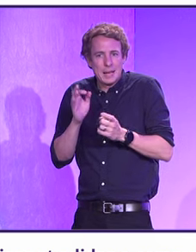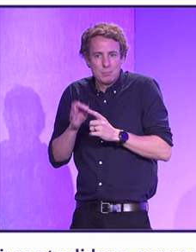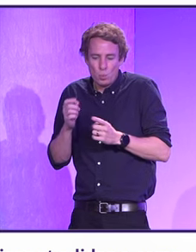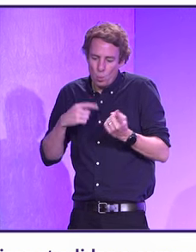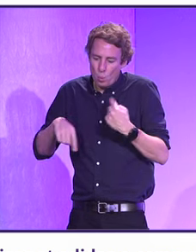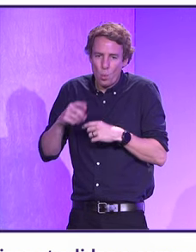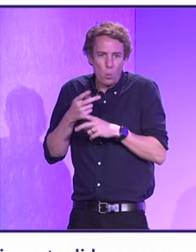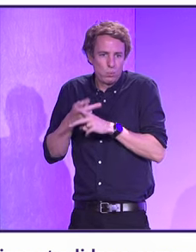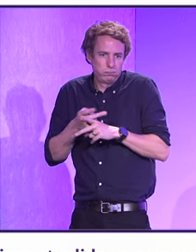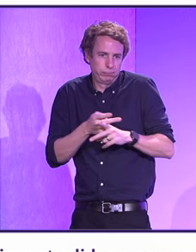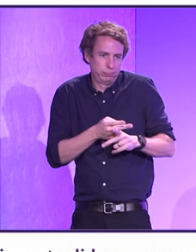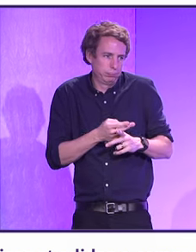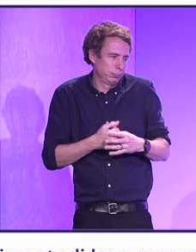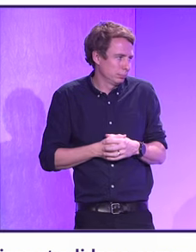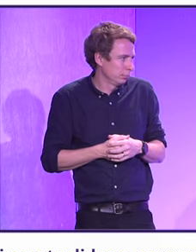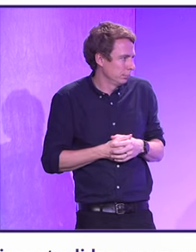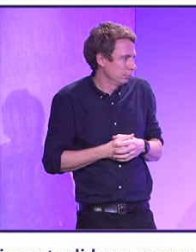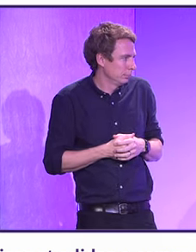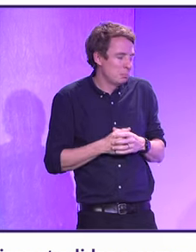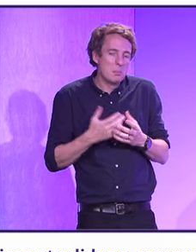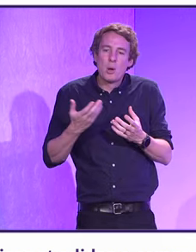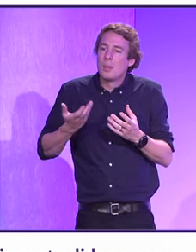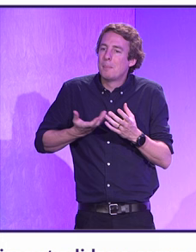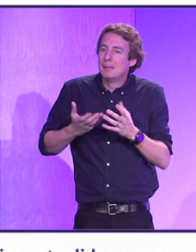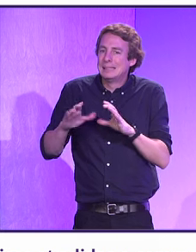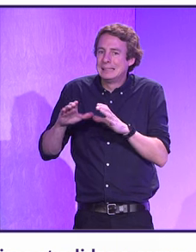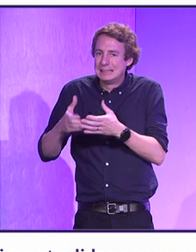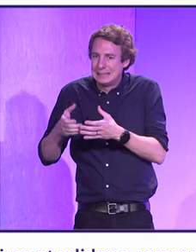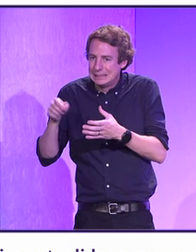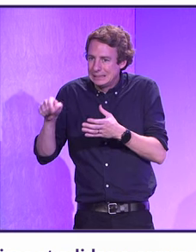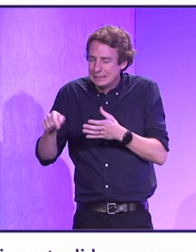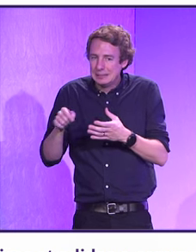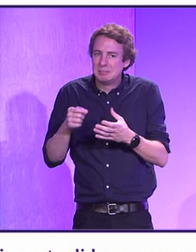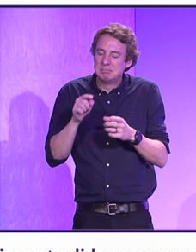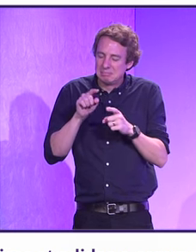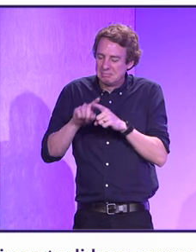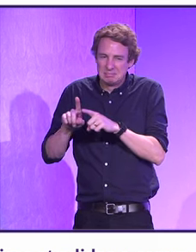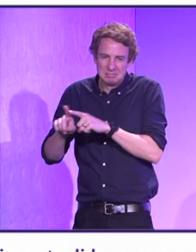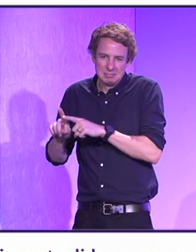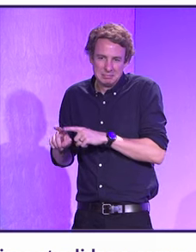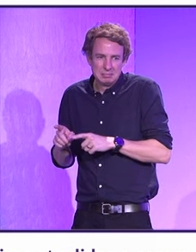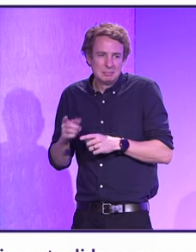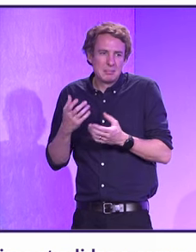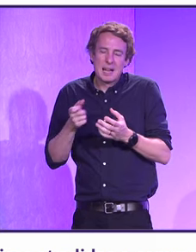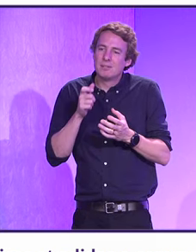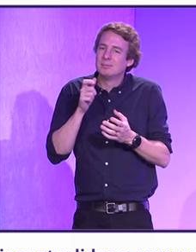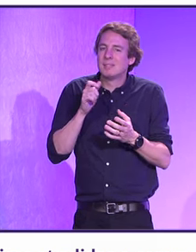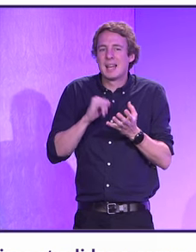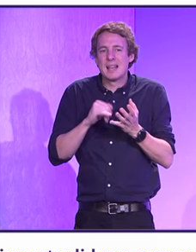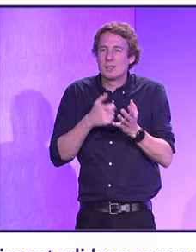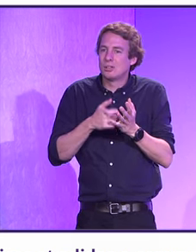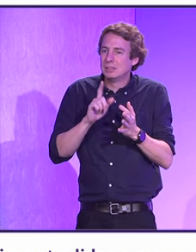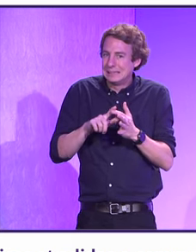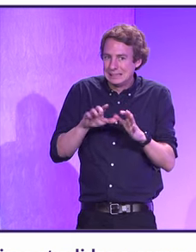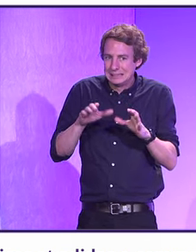protected. But again, we have the business teams, like Andy was mentioning, we have the business teams, we have, I mean, we are the SRE